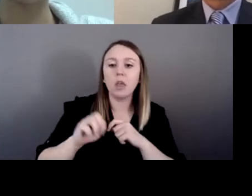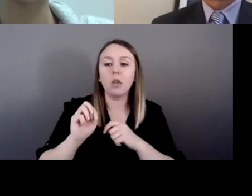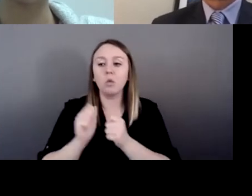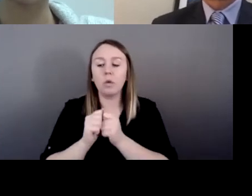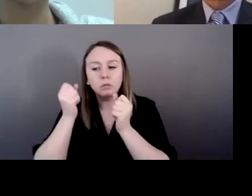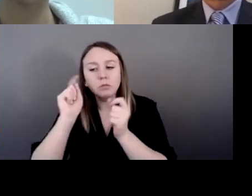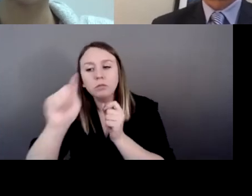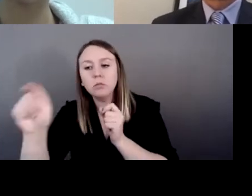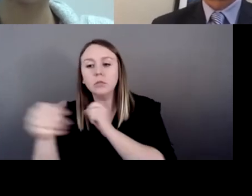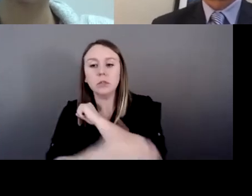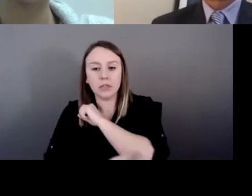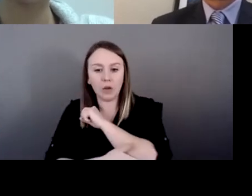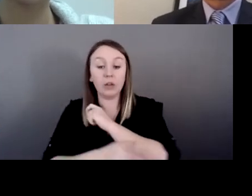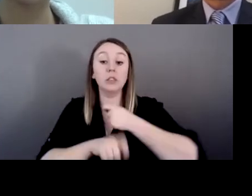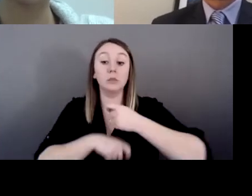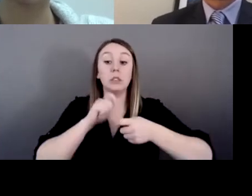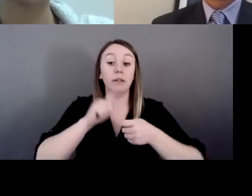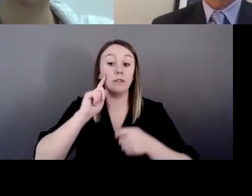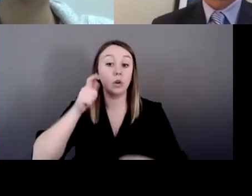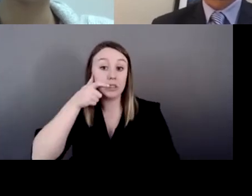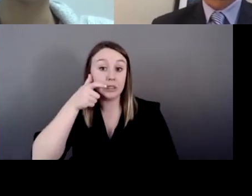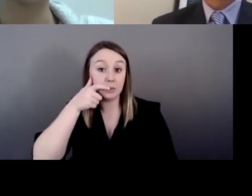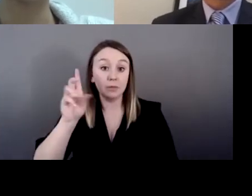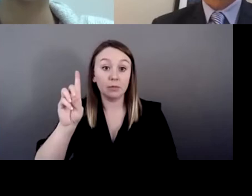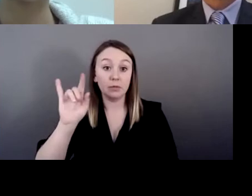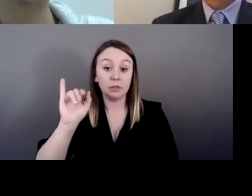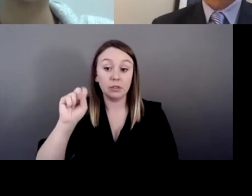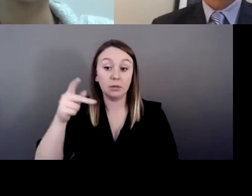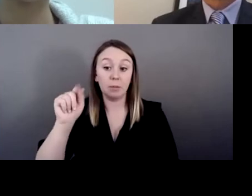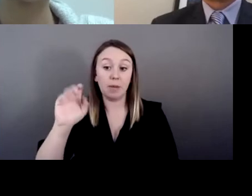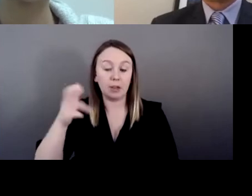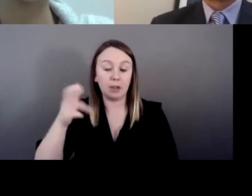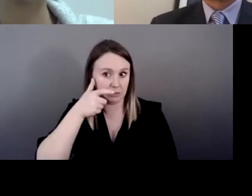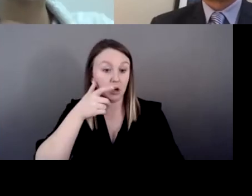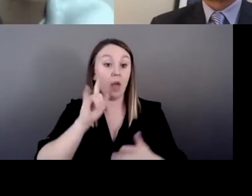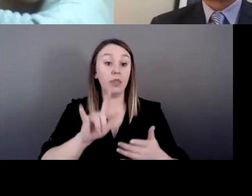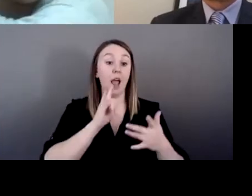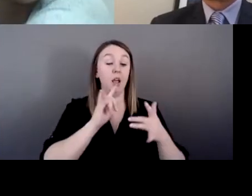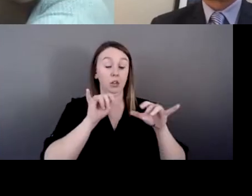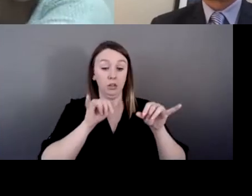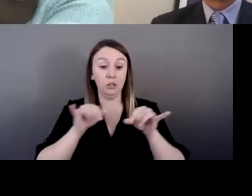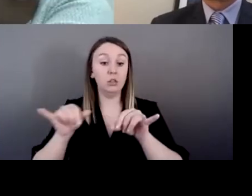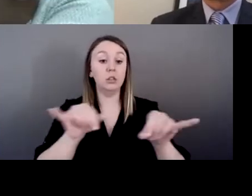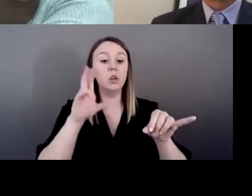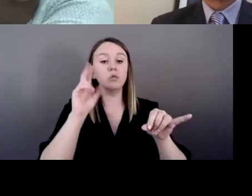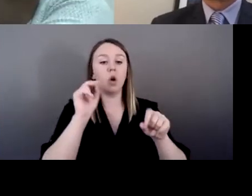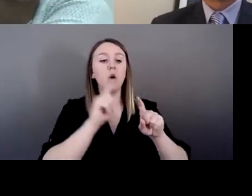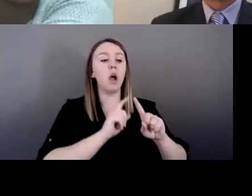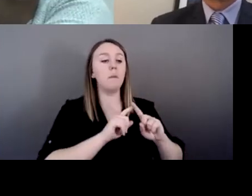counties, particularly for dispatch. That is not unified across the state, but it's a cost that our tribes are already